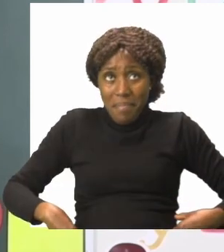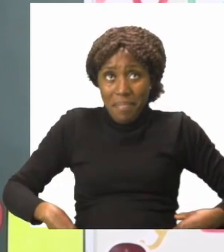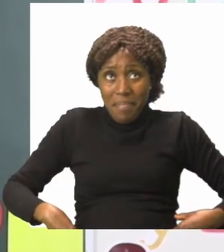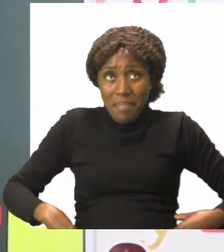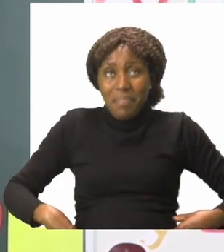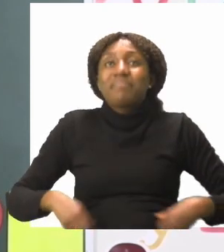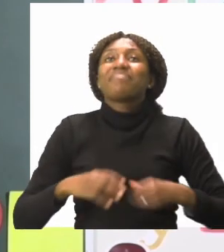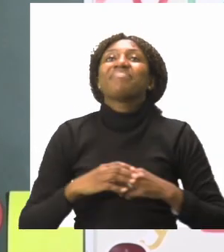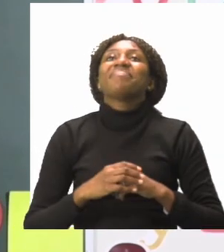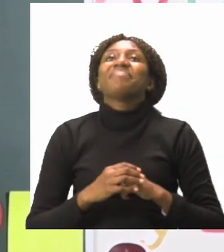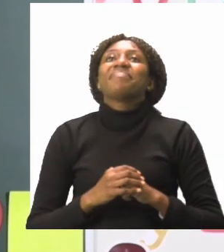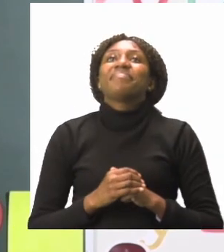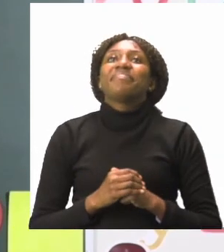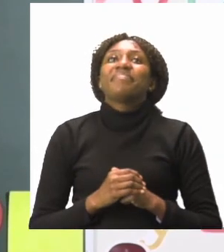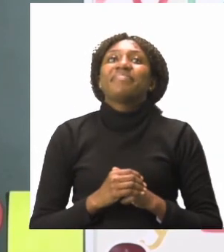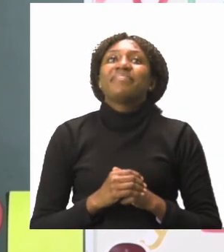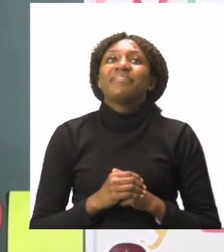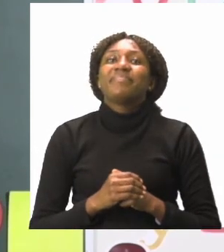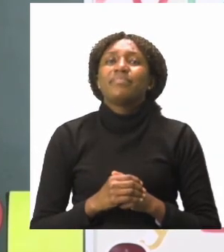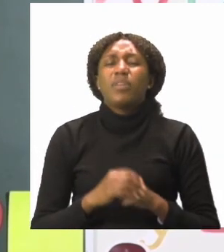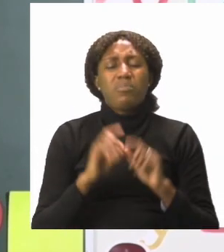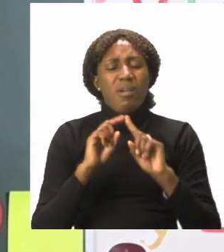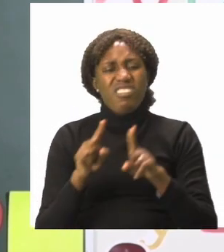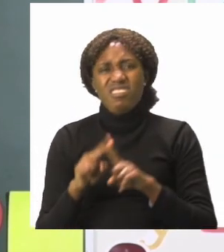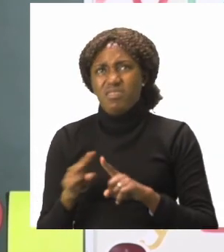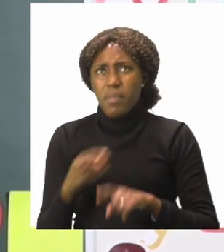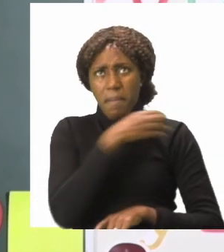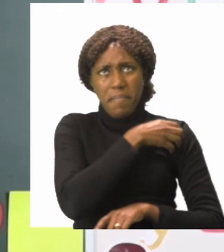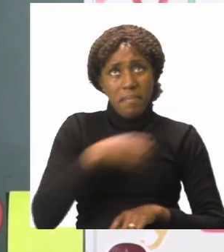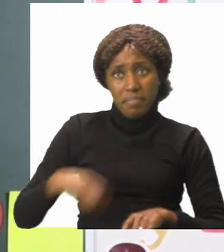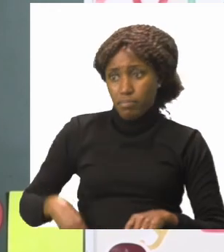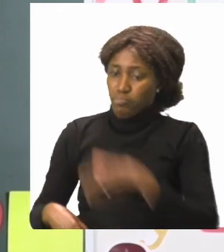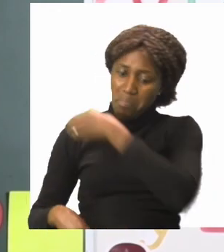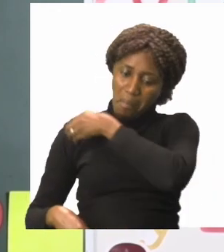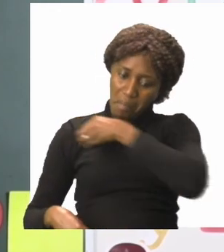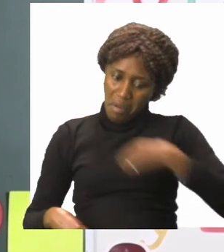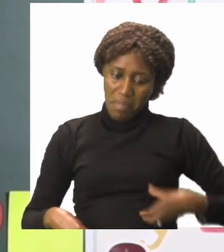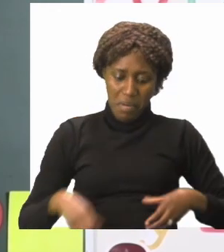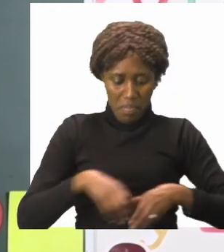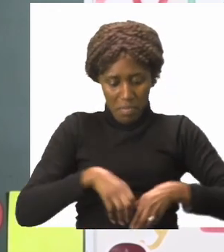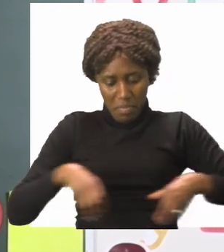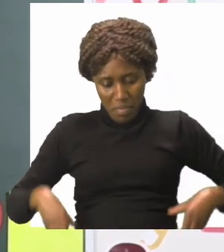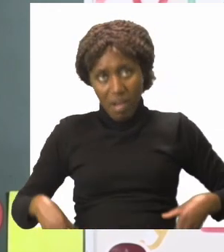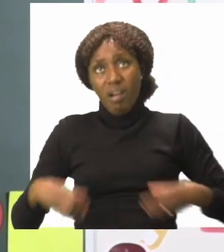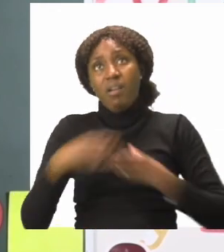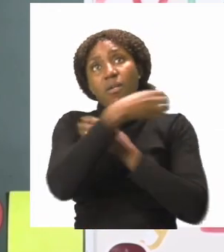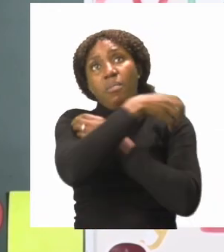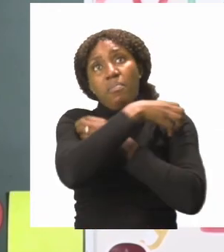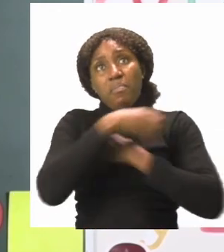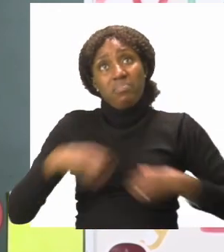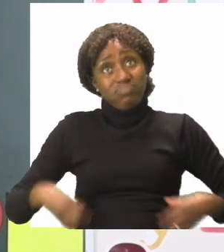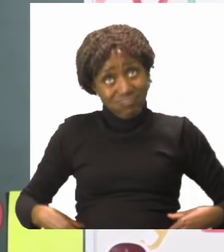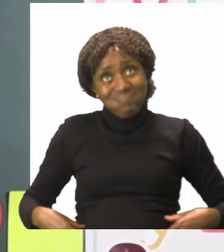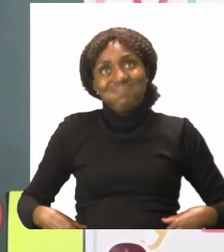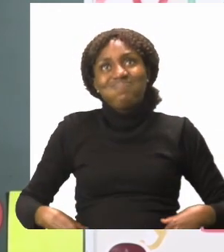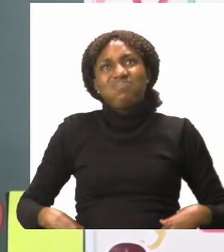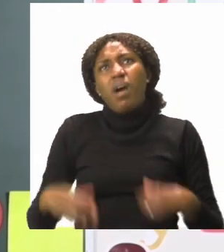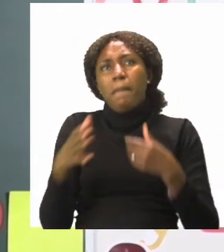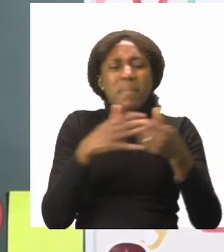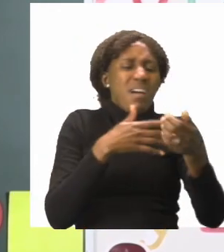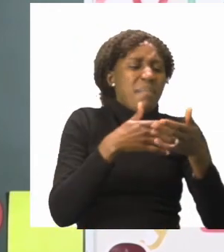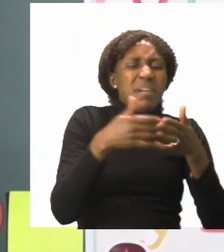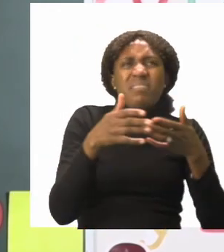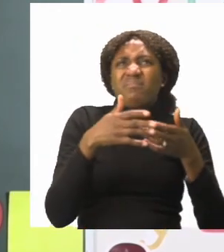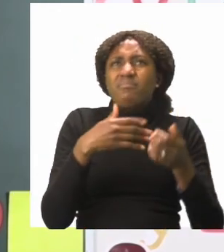click underneath. So there are different types of seat belts, boys and girls. You are free to draw any of them. And